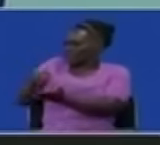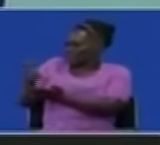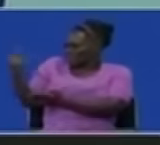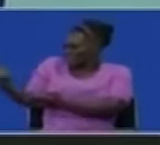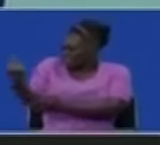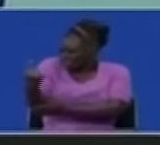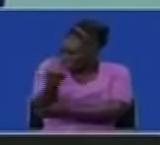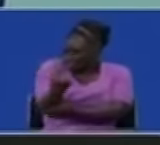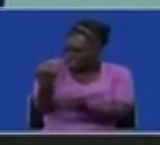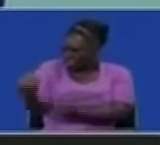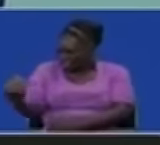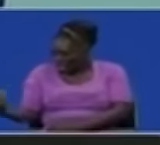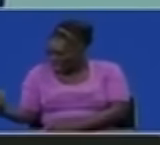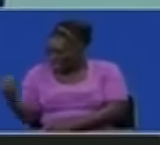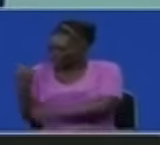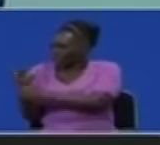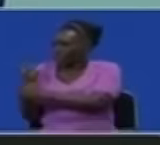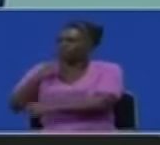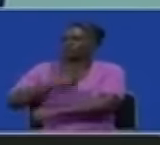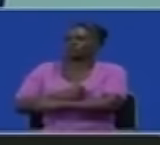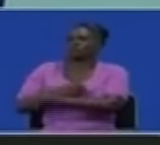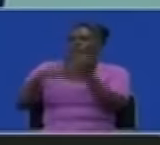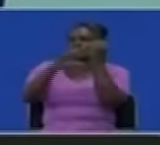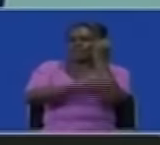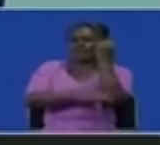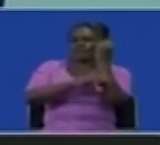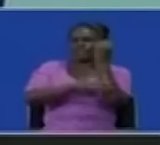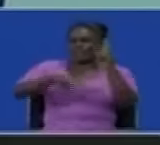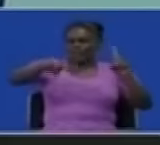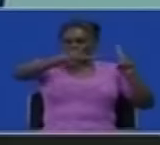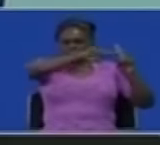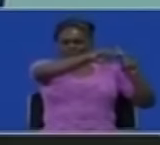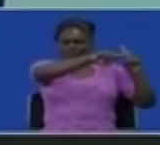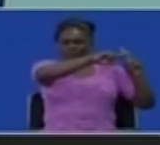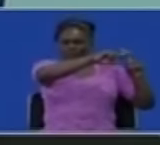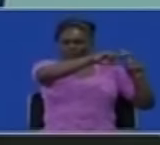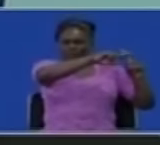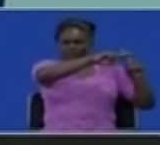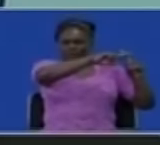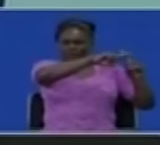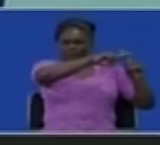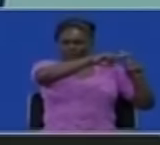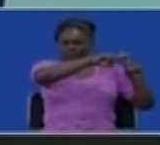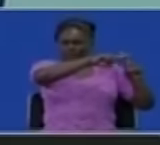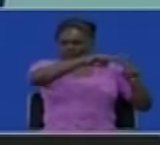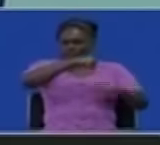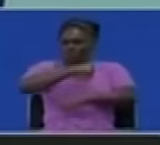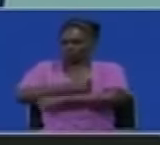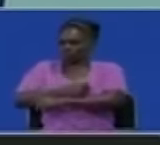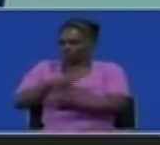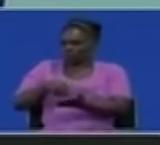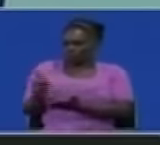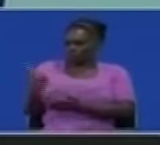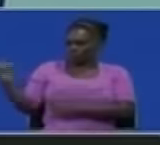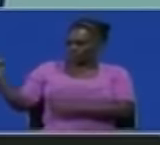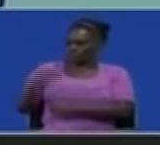student in every secondary school in the country. If you add this to the other numbers, it means the total school fees is for